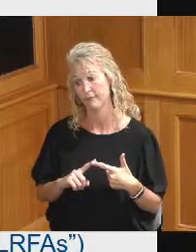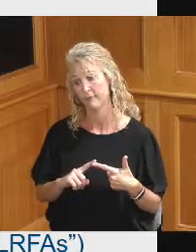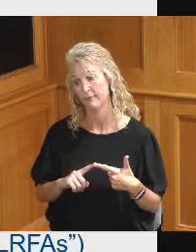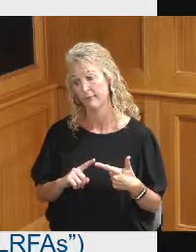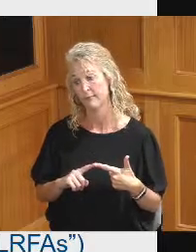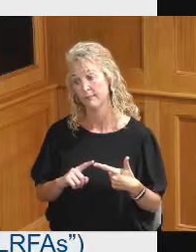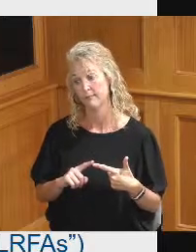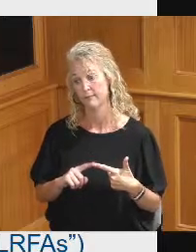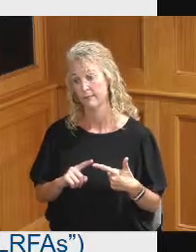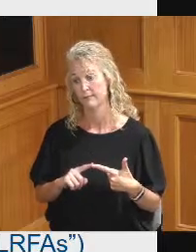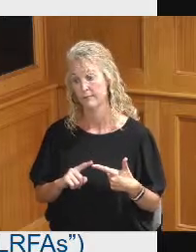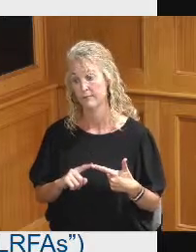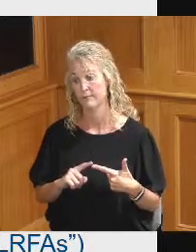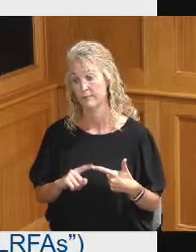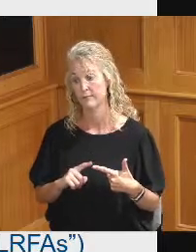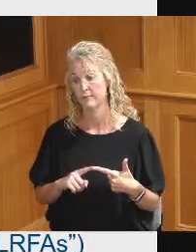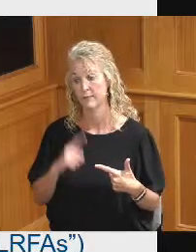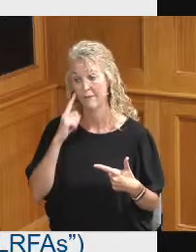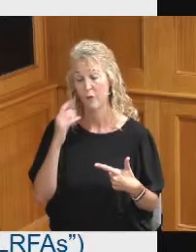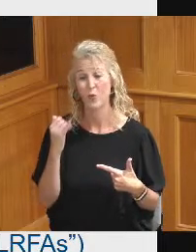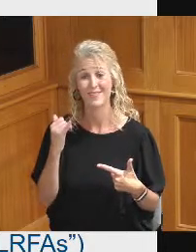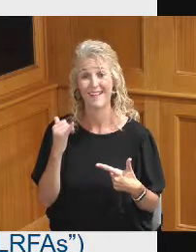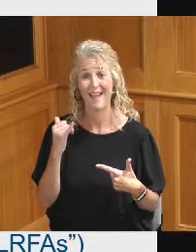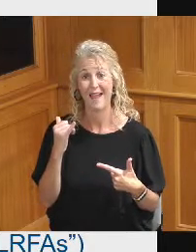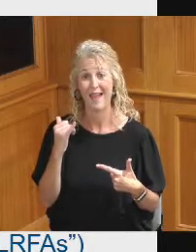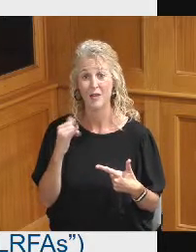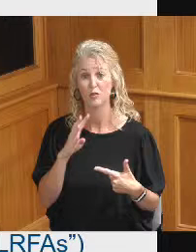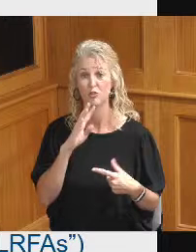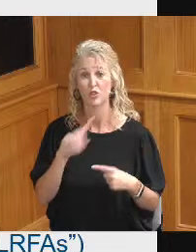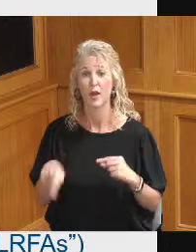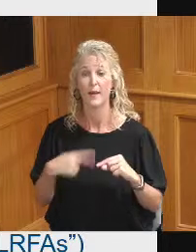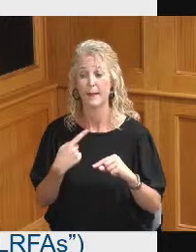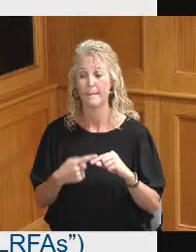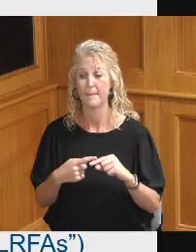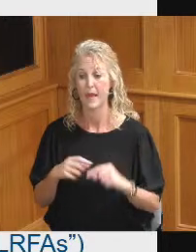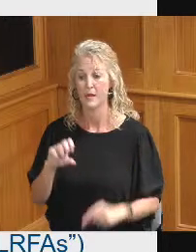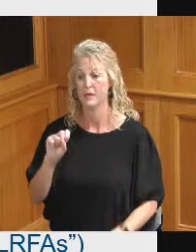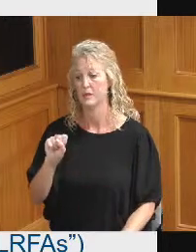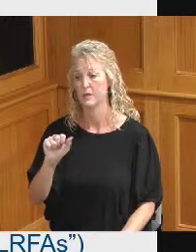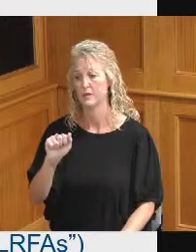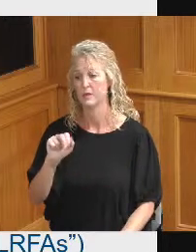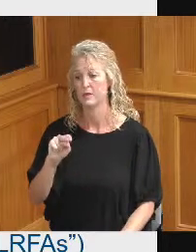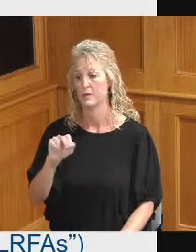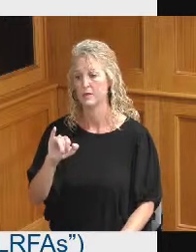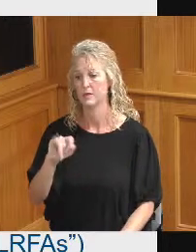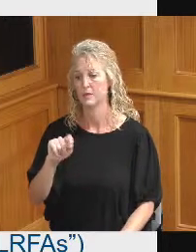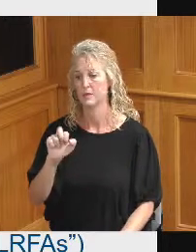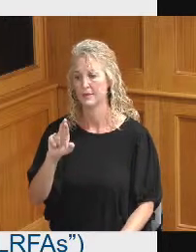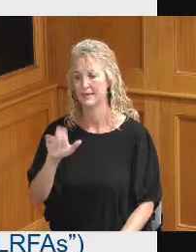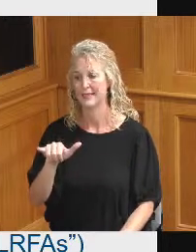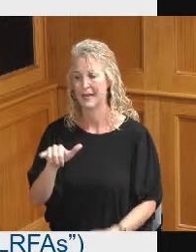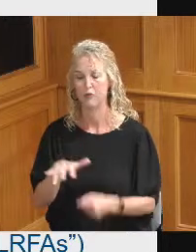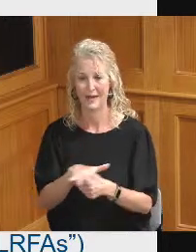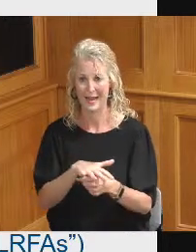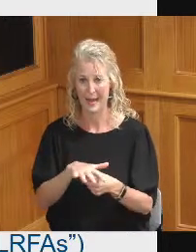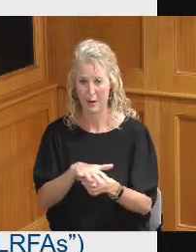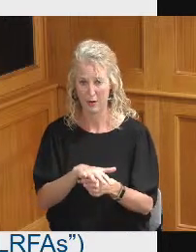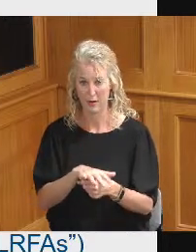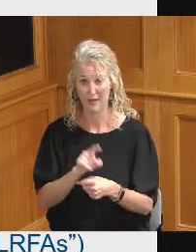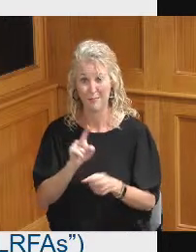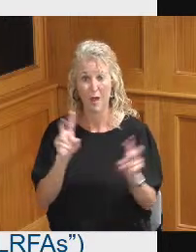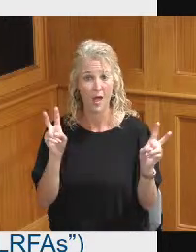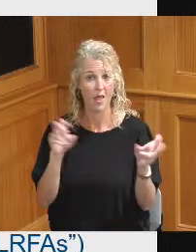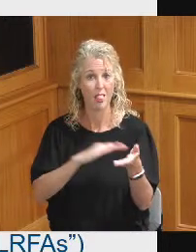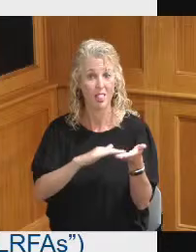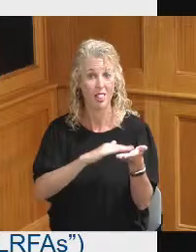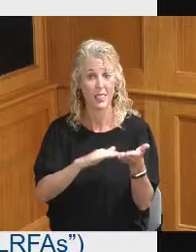is primarily, at least for the time being, focused in the sanitary area of our system. But it's in the